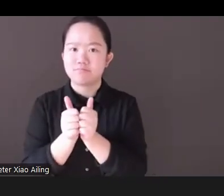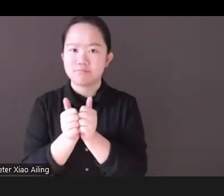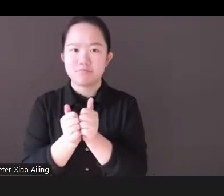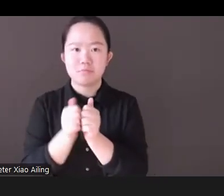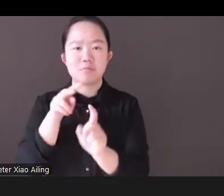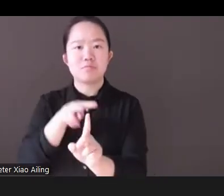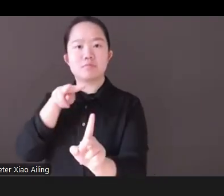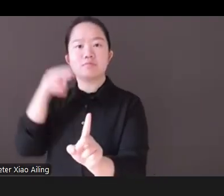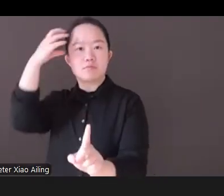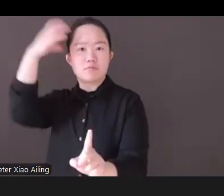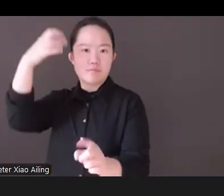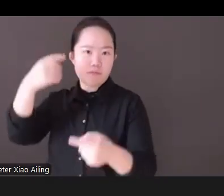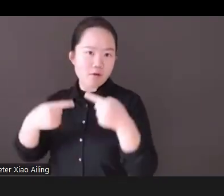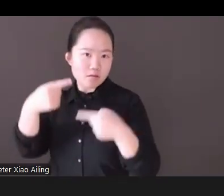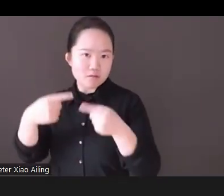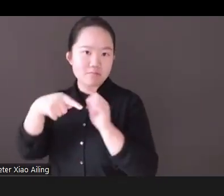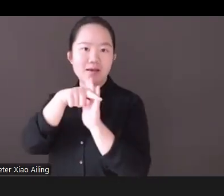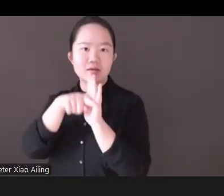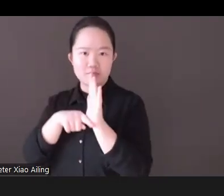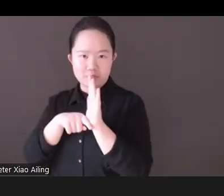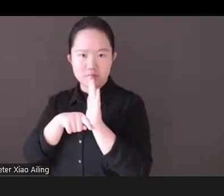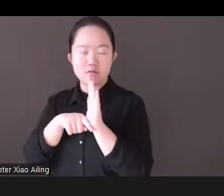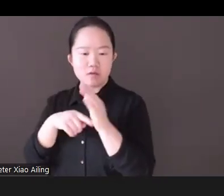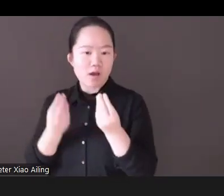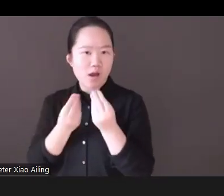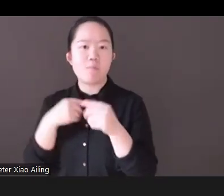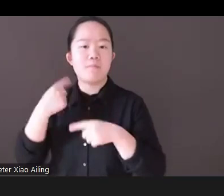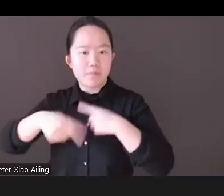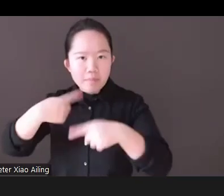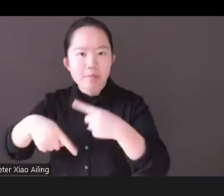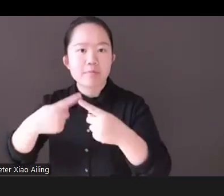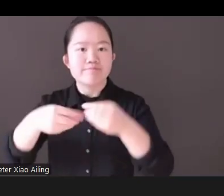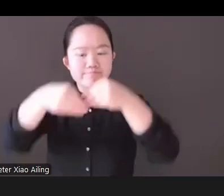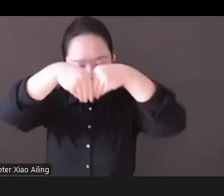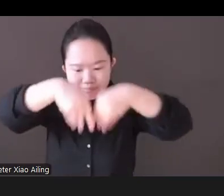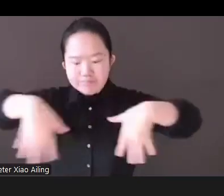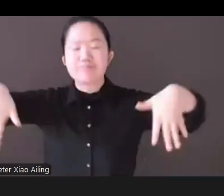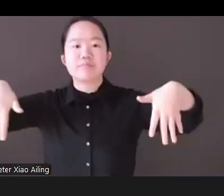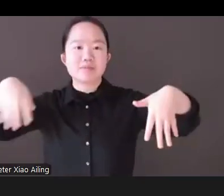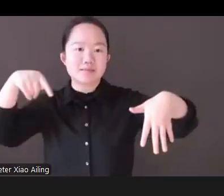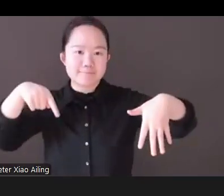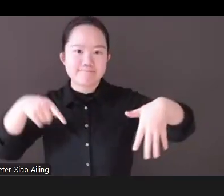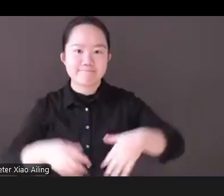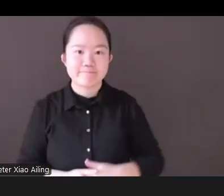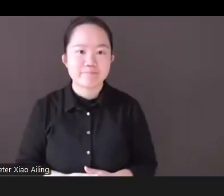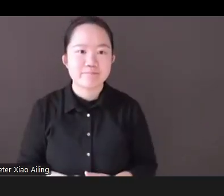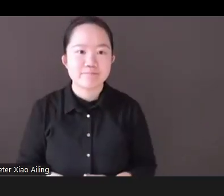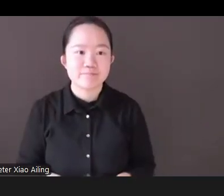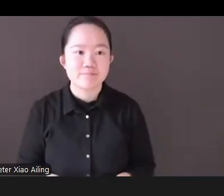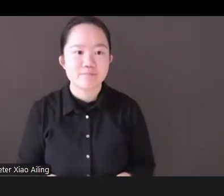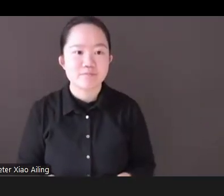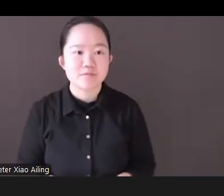authorities, providers of methodological assistance, it is persons with disabilities right protection